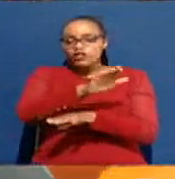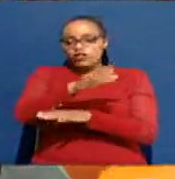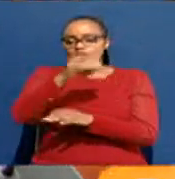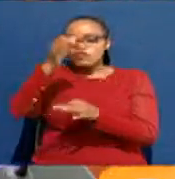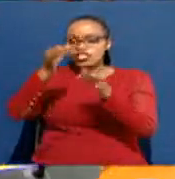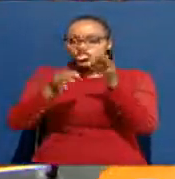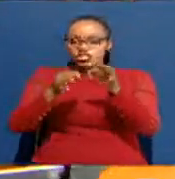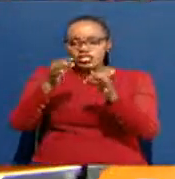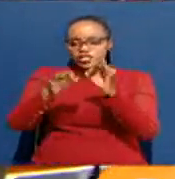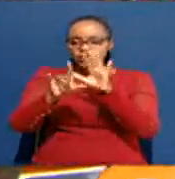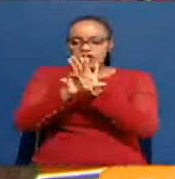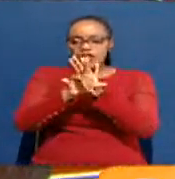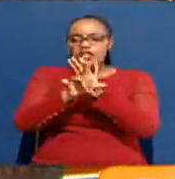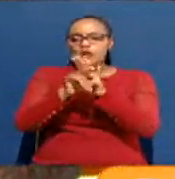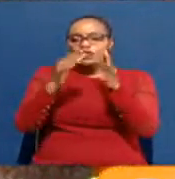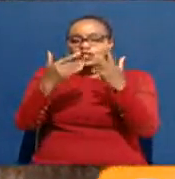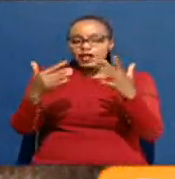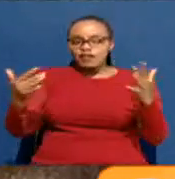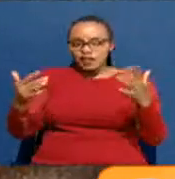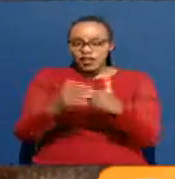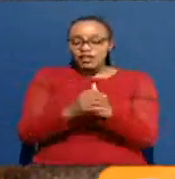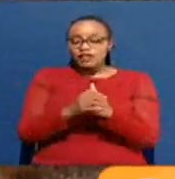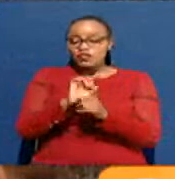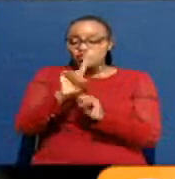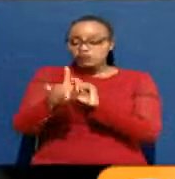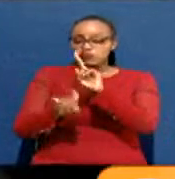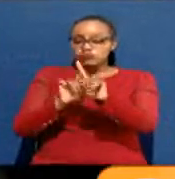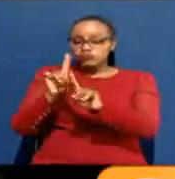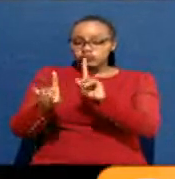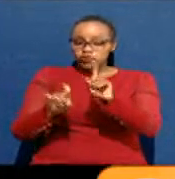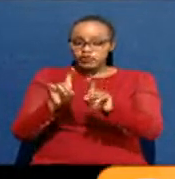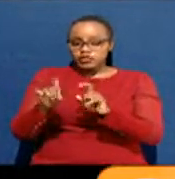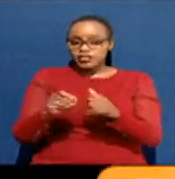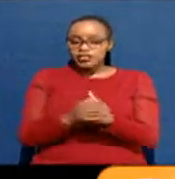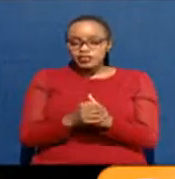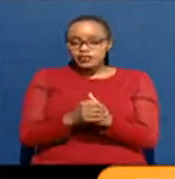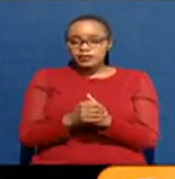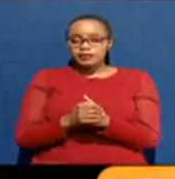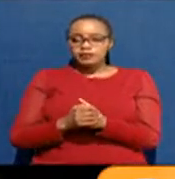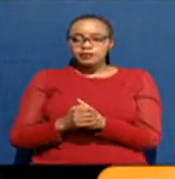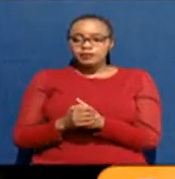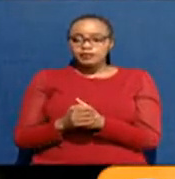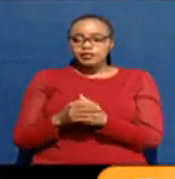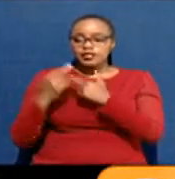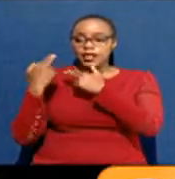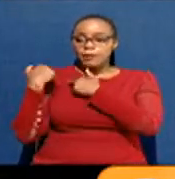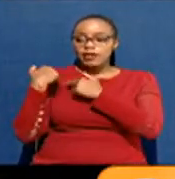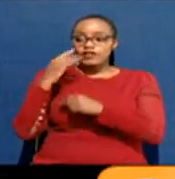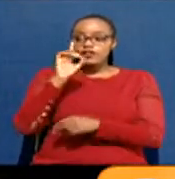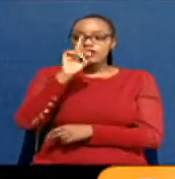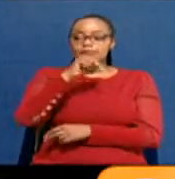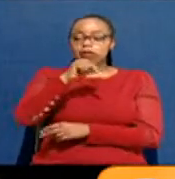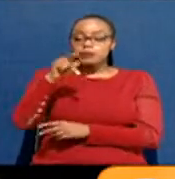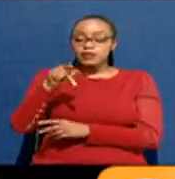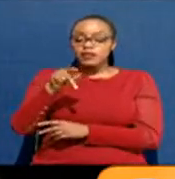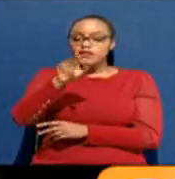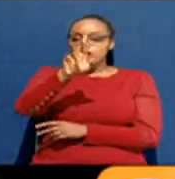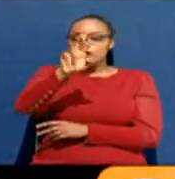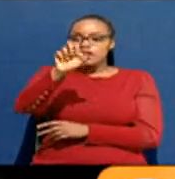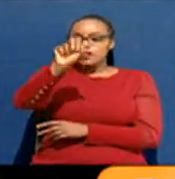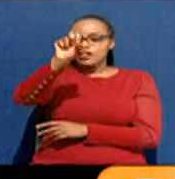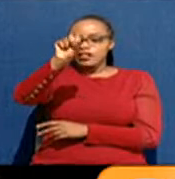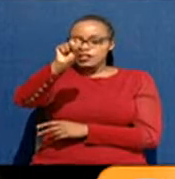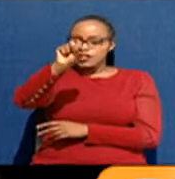Justice and Legal Affairs Committee for vetting. The mandate of the DPP. Renson